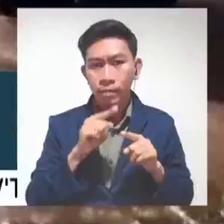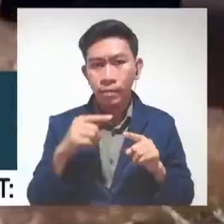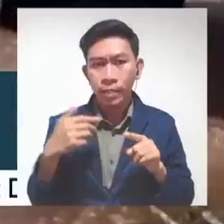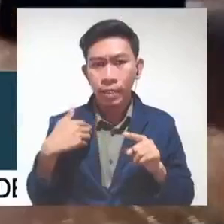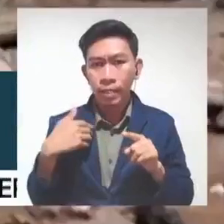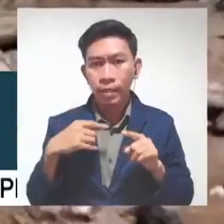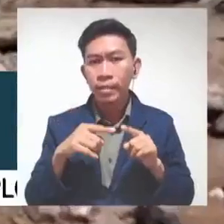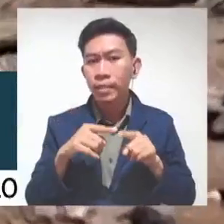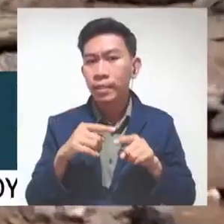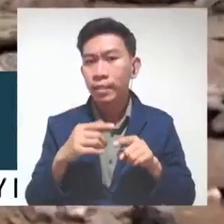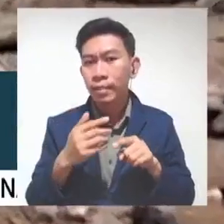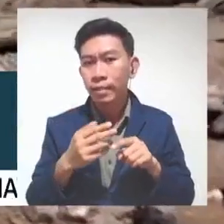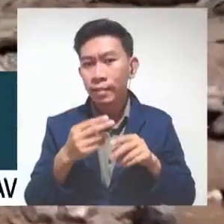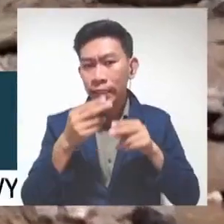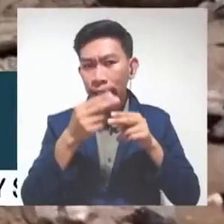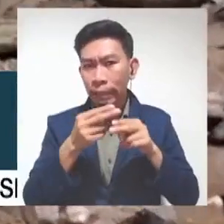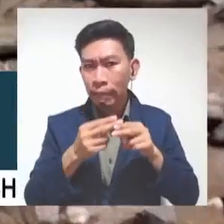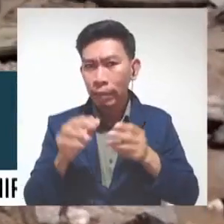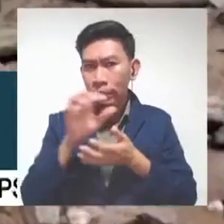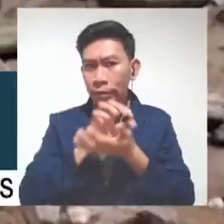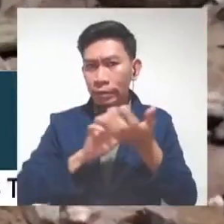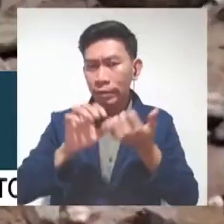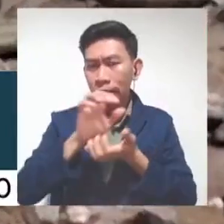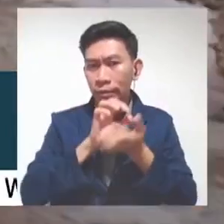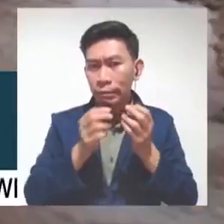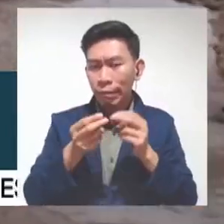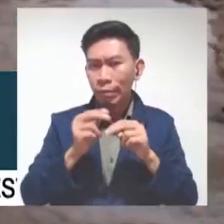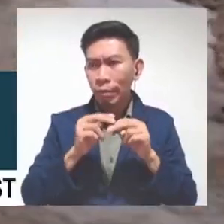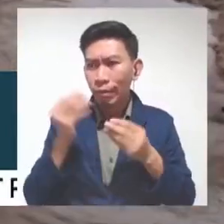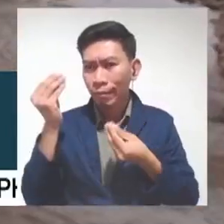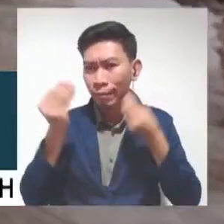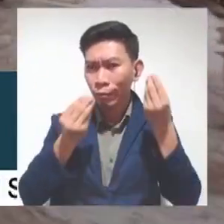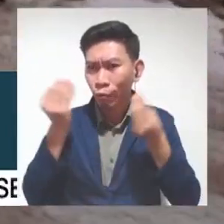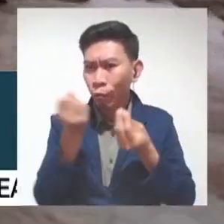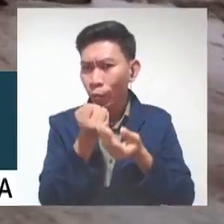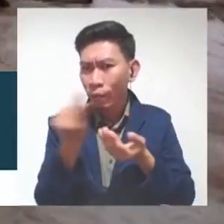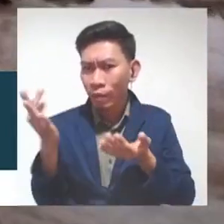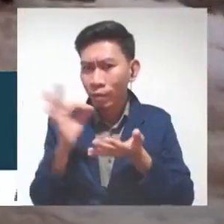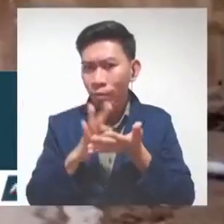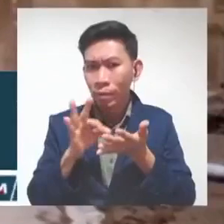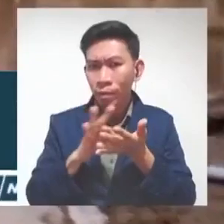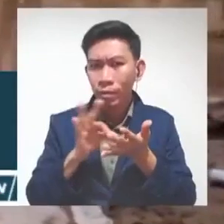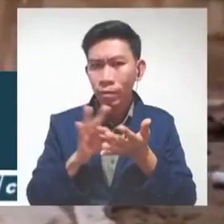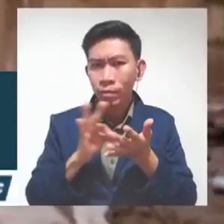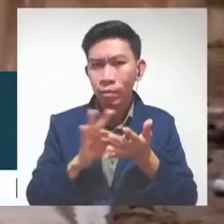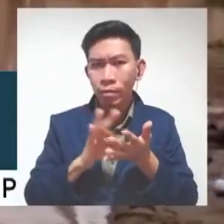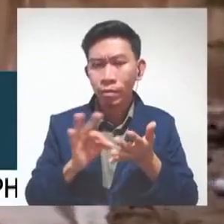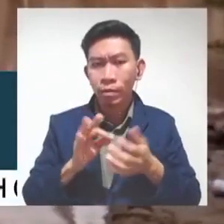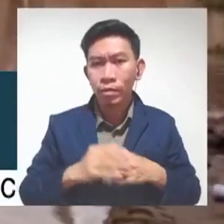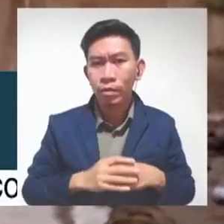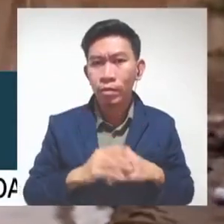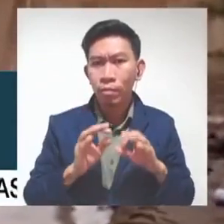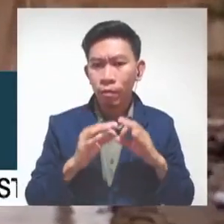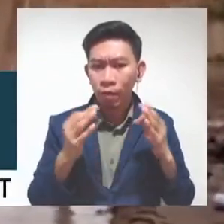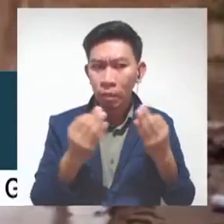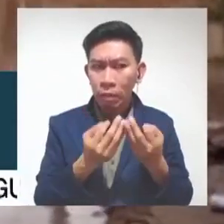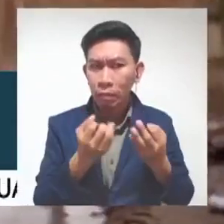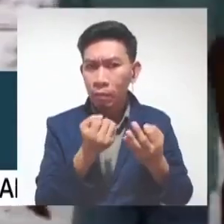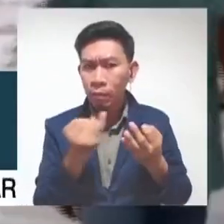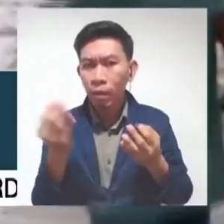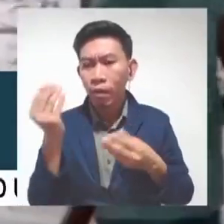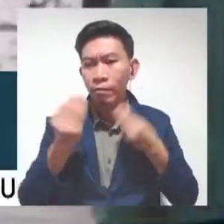with the figures, which it said is adding to the confusion and distress of affected families. The UN has since amended its death toll